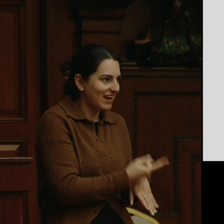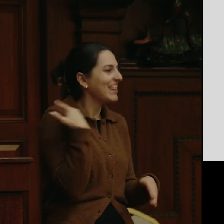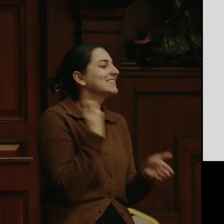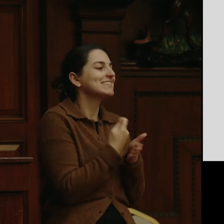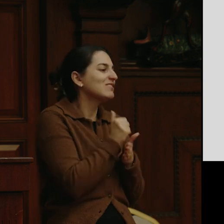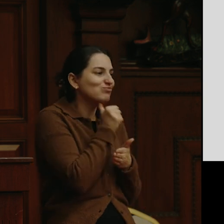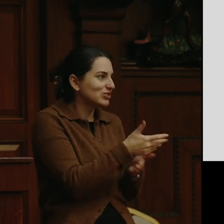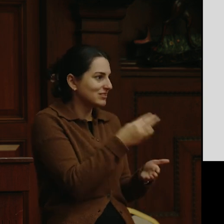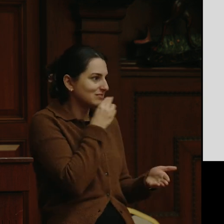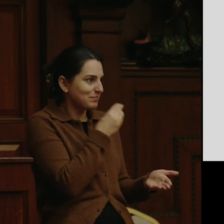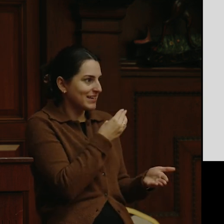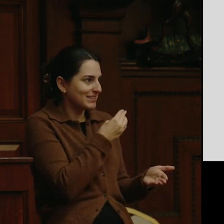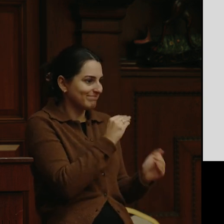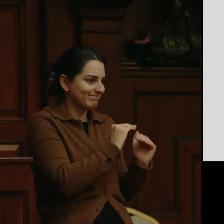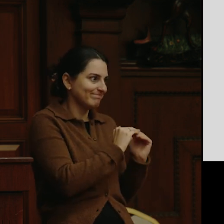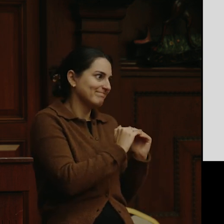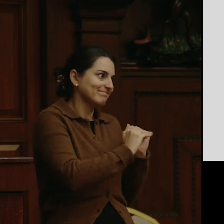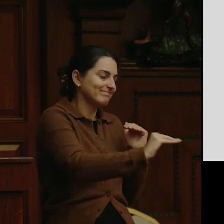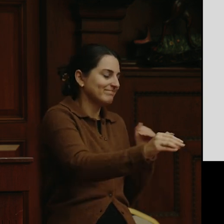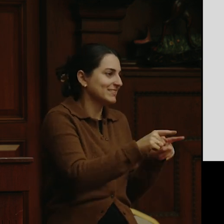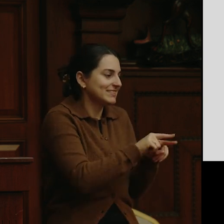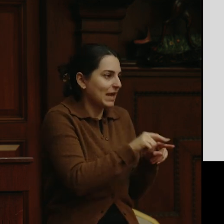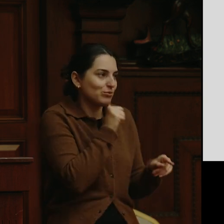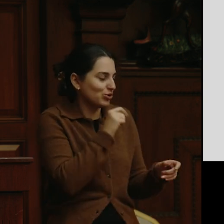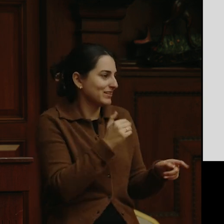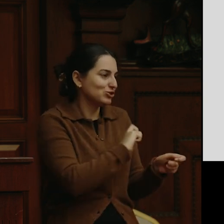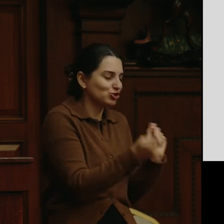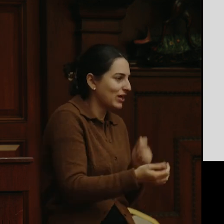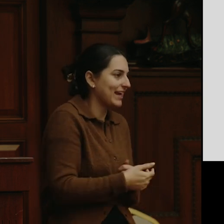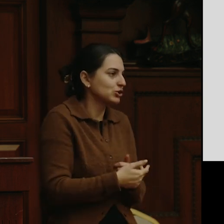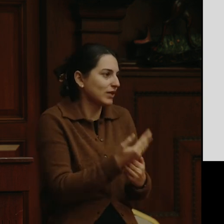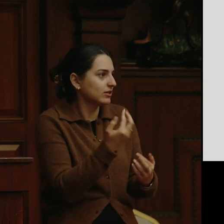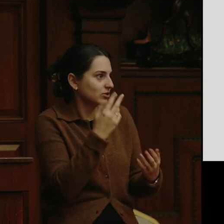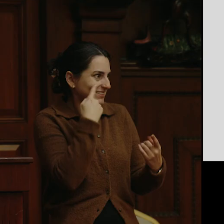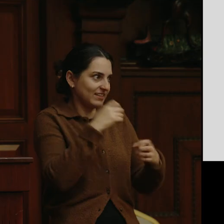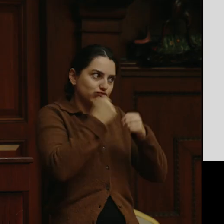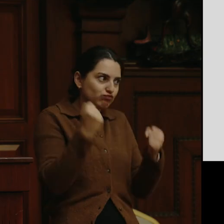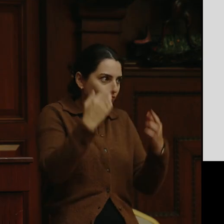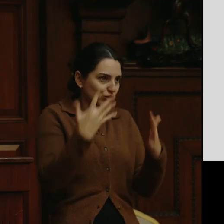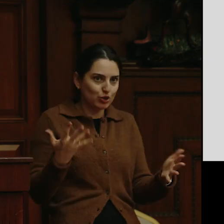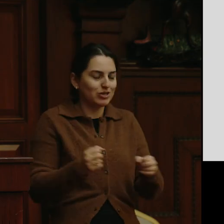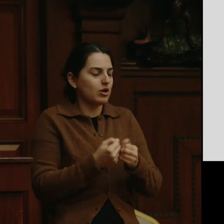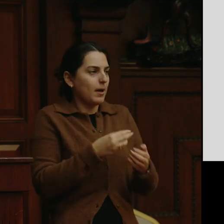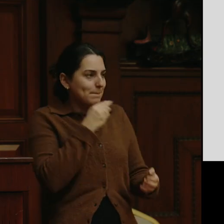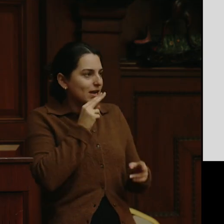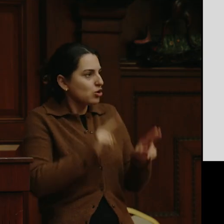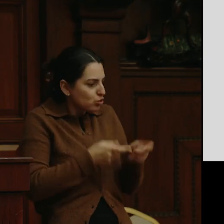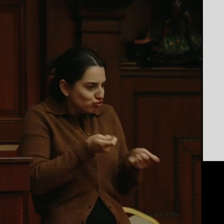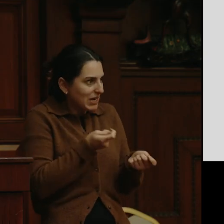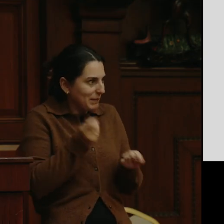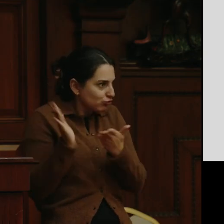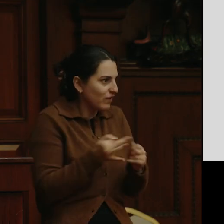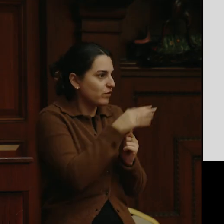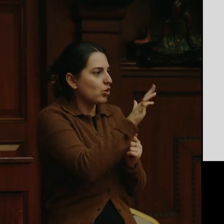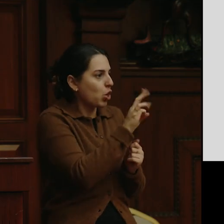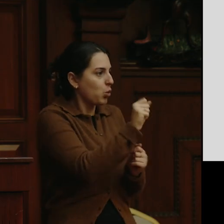time point. So I think that's a reflection of what's going on there. So again, emphasizing the need for new treatments